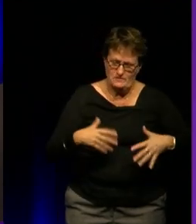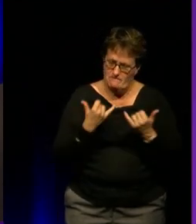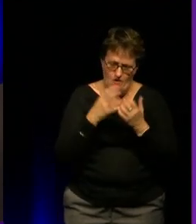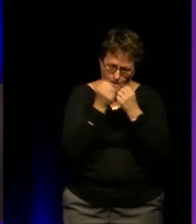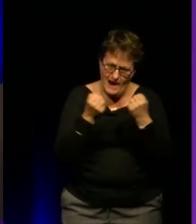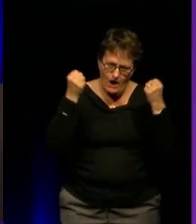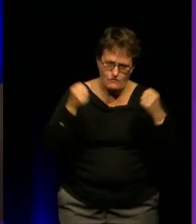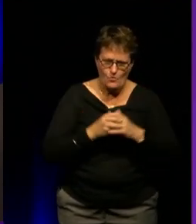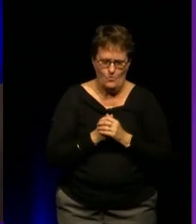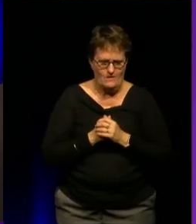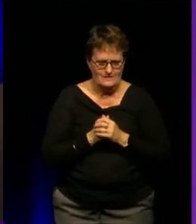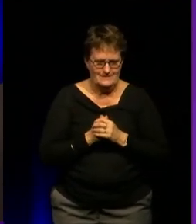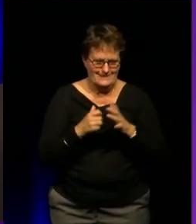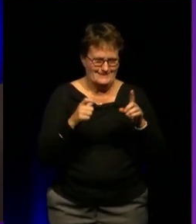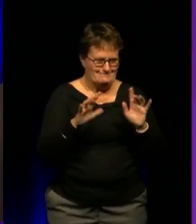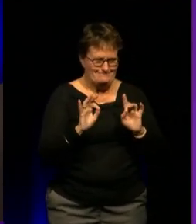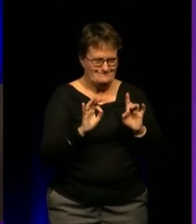I'm talking too much American data.